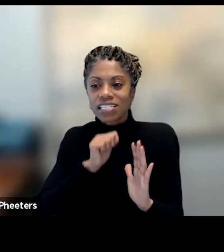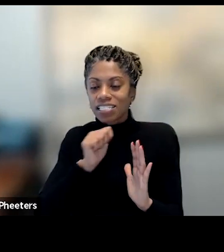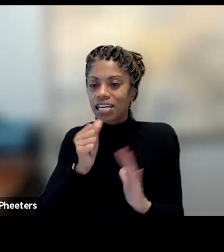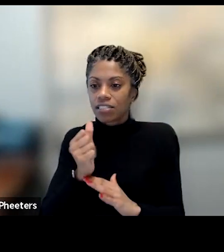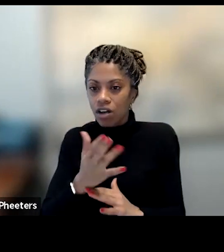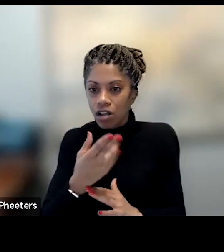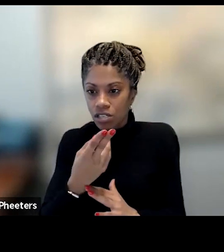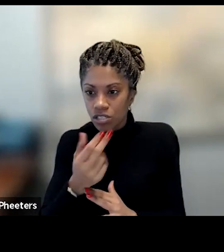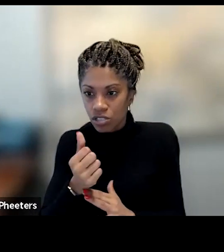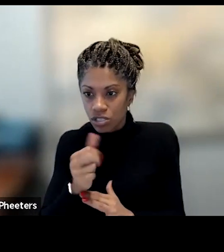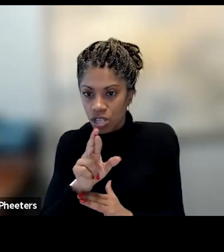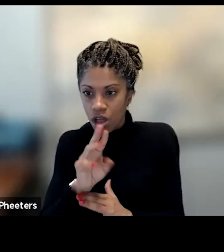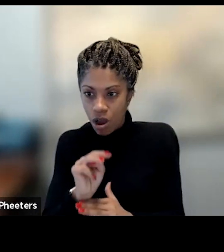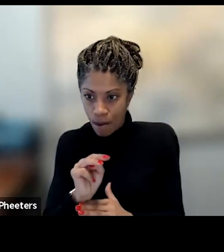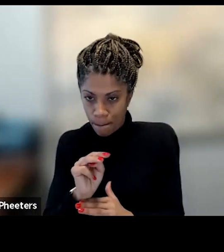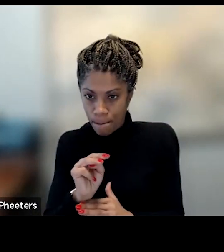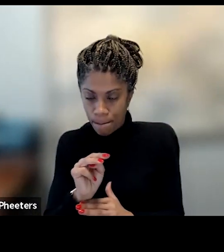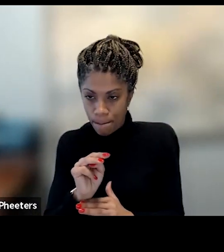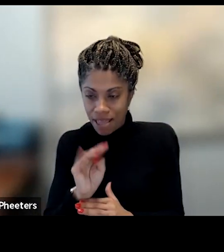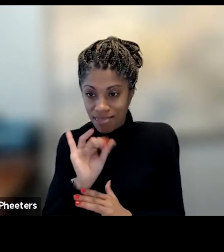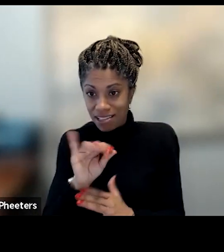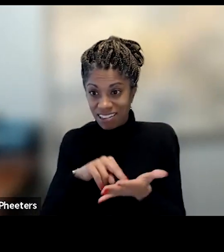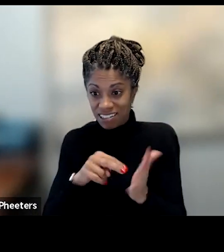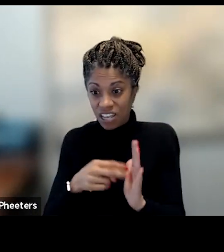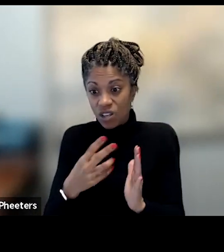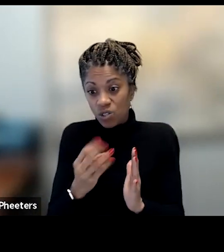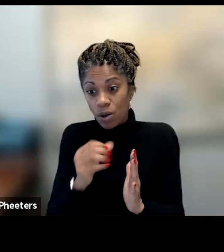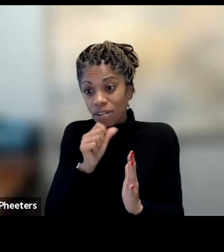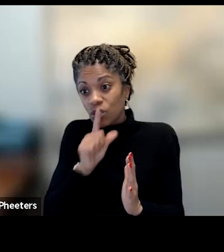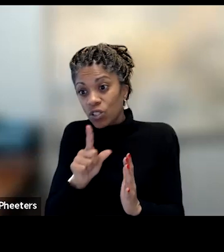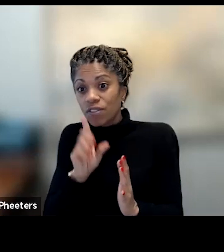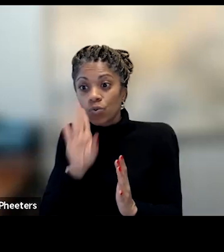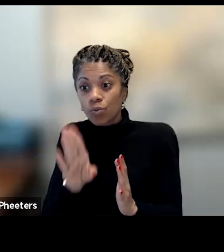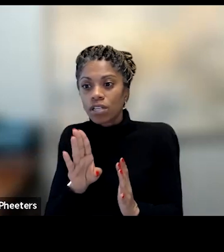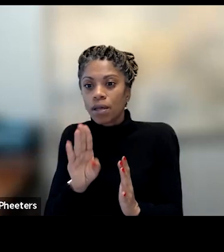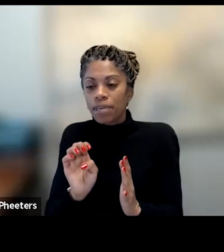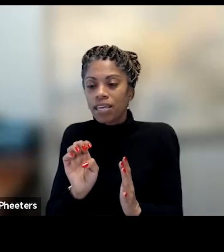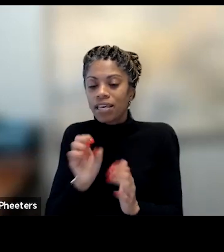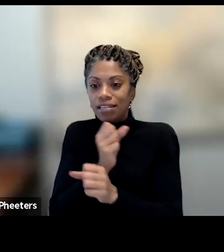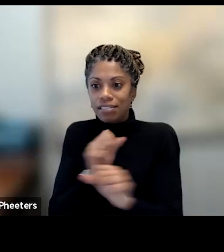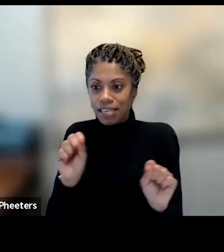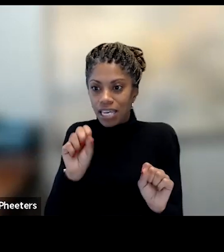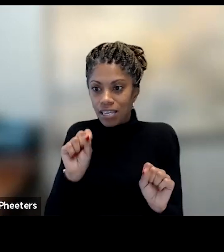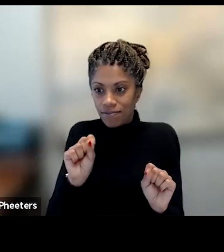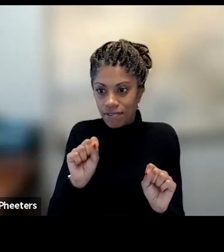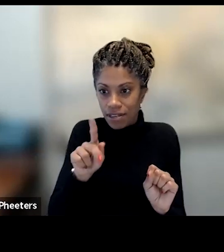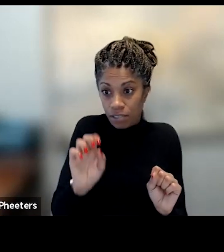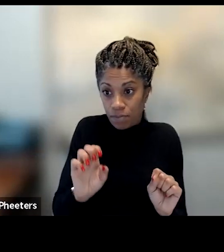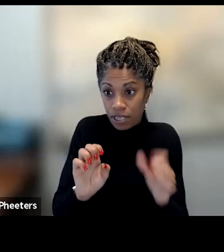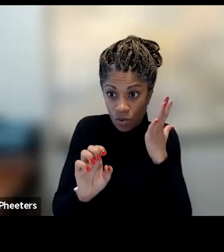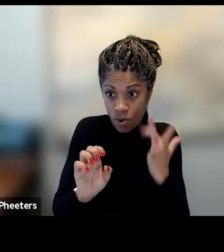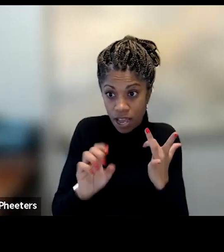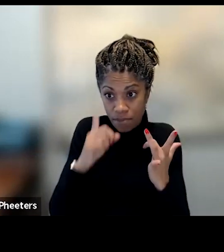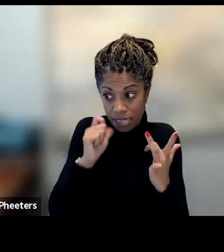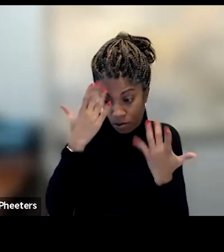about our intent of the discussion. And so I don't know if this is going to be a safe space, because I don't know you all. But I do know that our intent for the dialogue